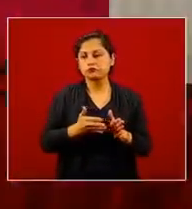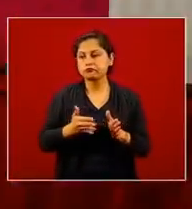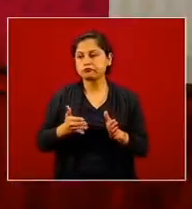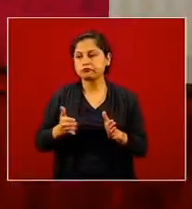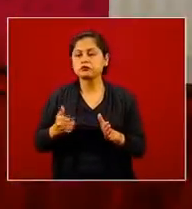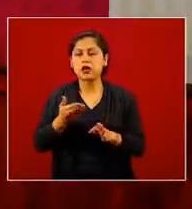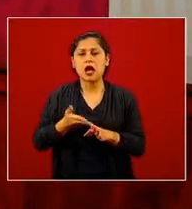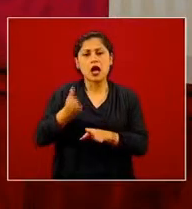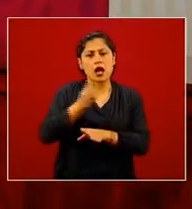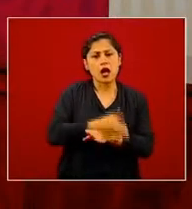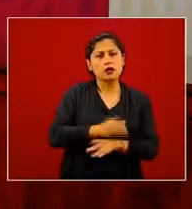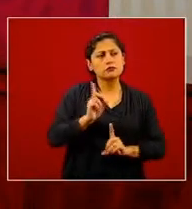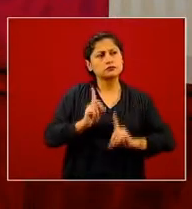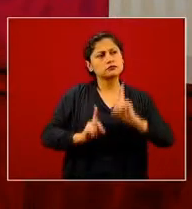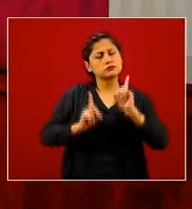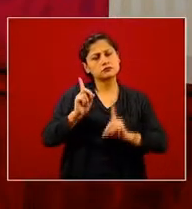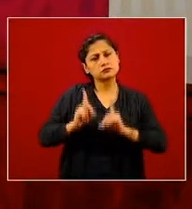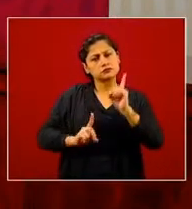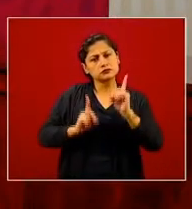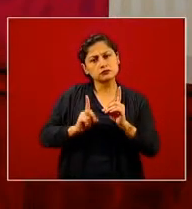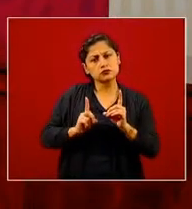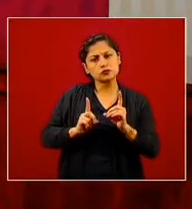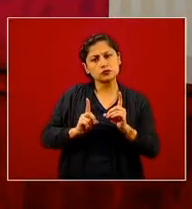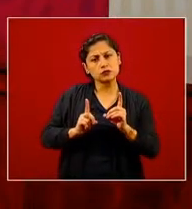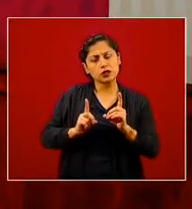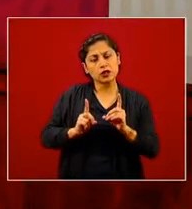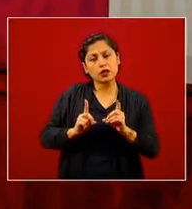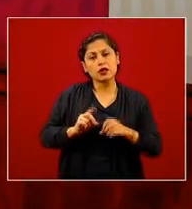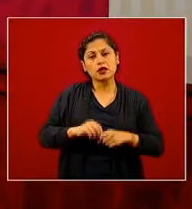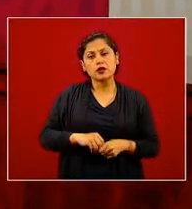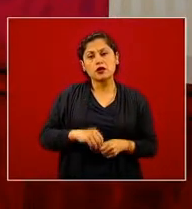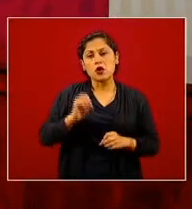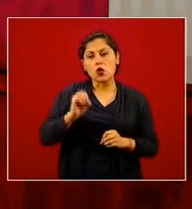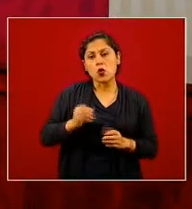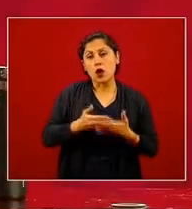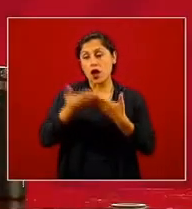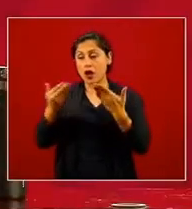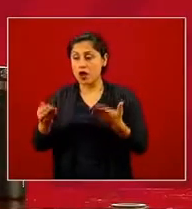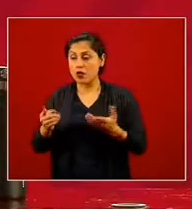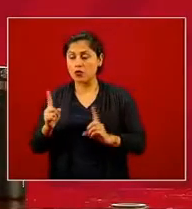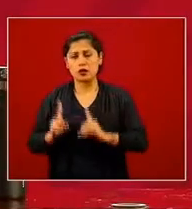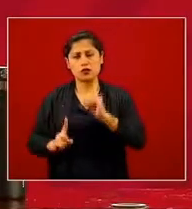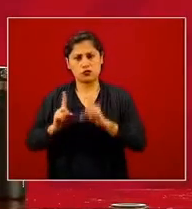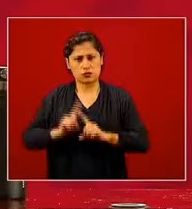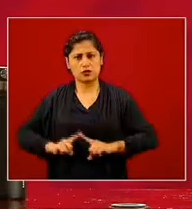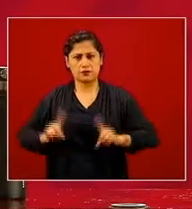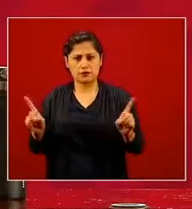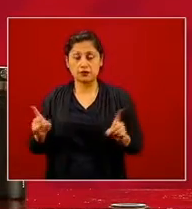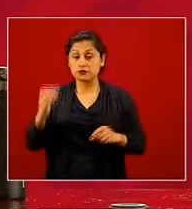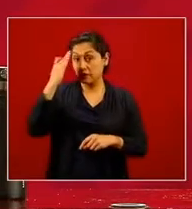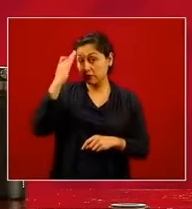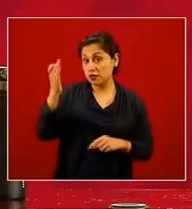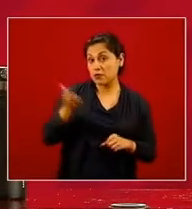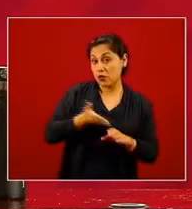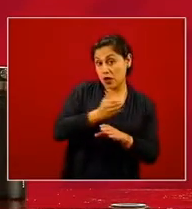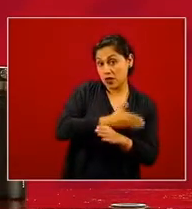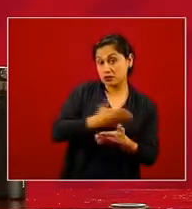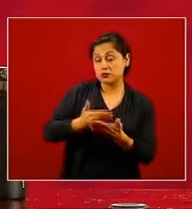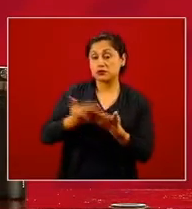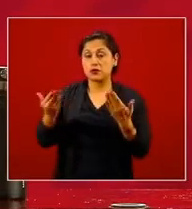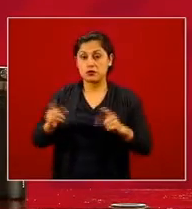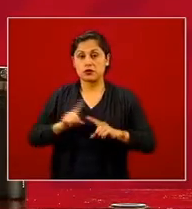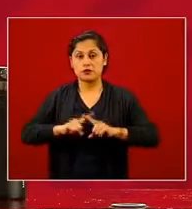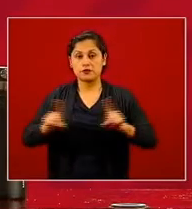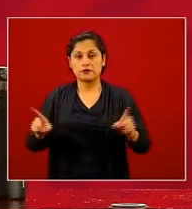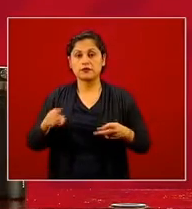legitimate. So, but what I want to say is that this is not the same phenomenon. Might be some other people expressing some new concern. It might